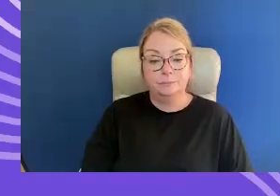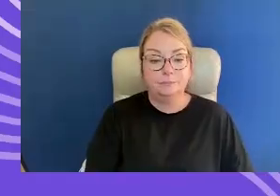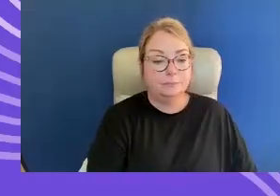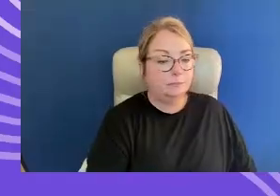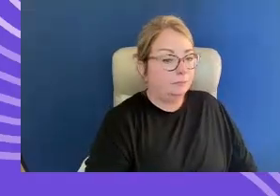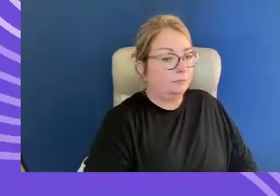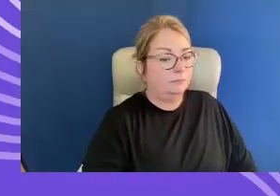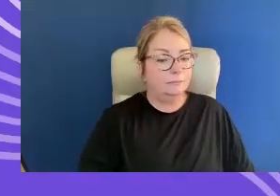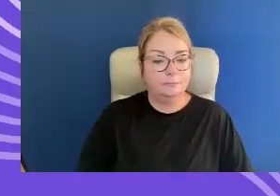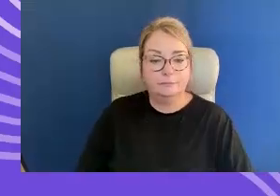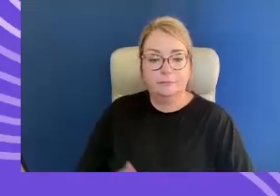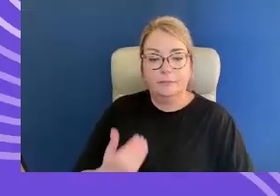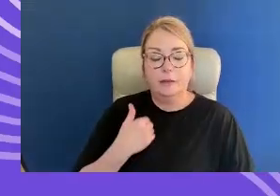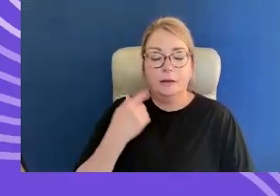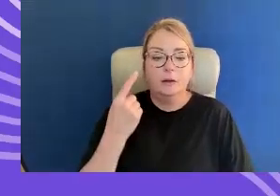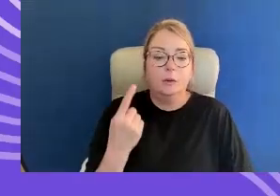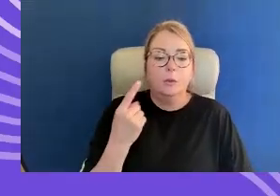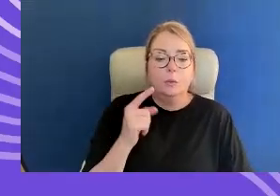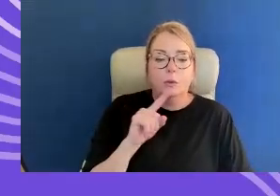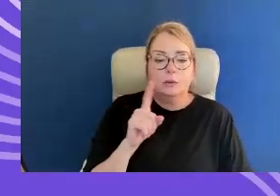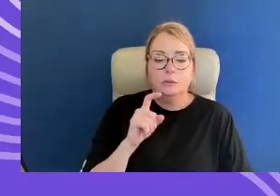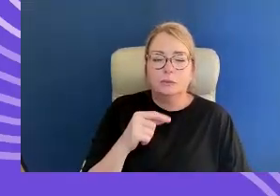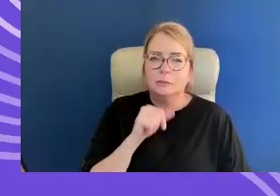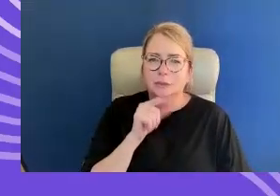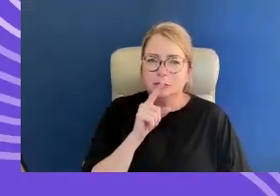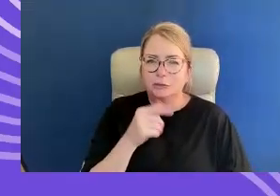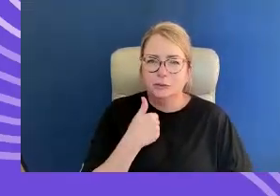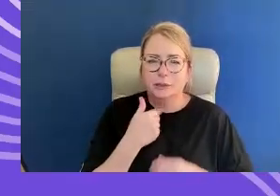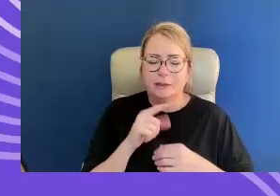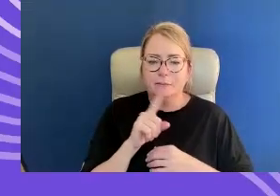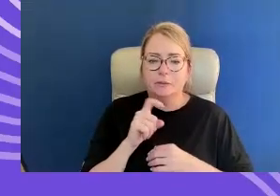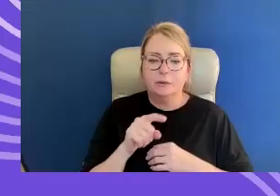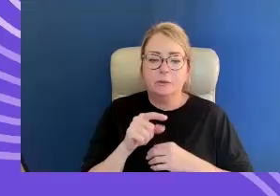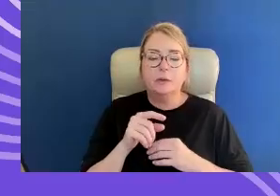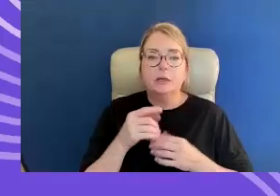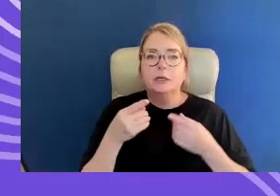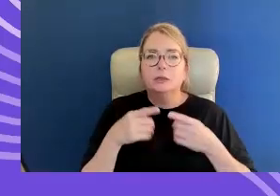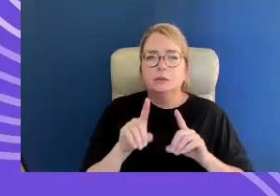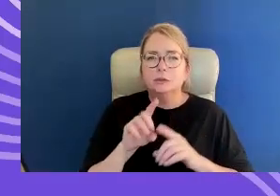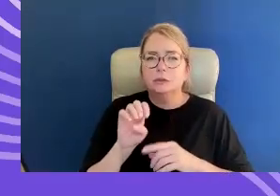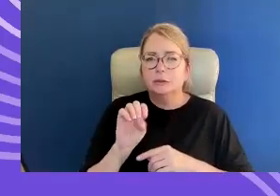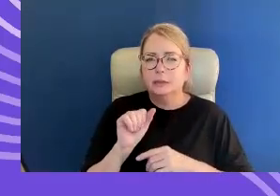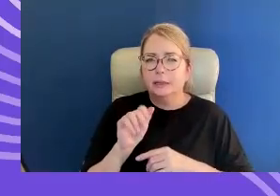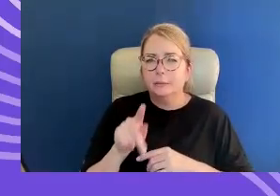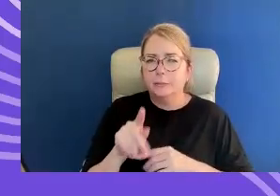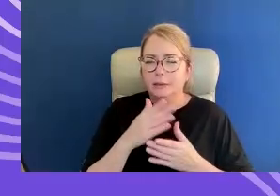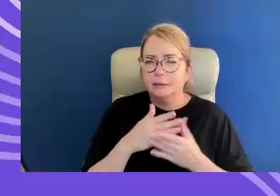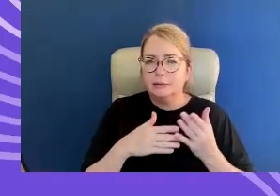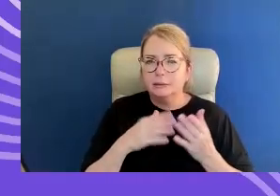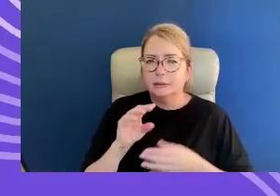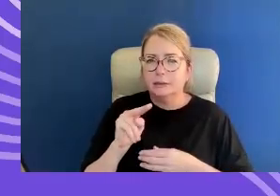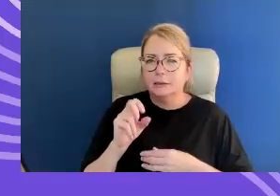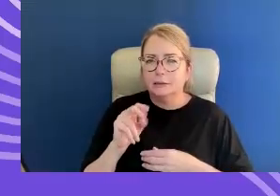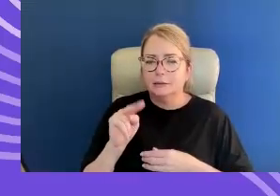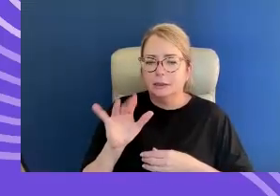So I had one question, Fran, and I'm not sure we have the answer to it, but it was during your EAP section where Nancy was asking